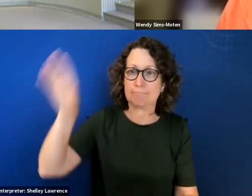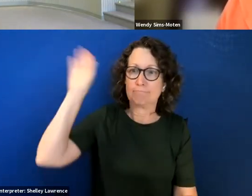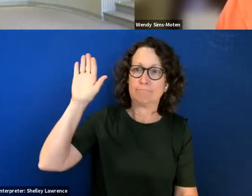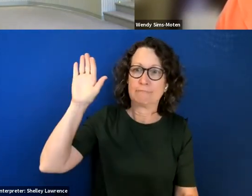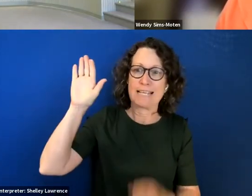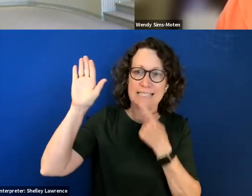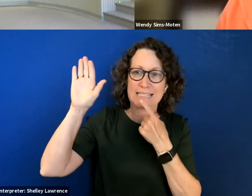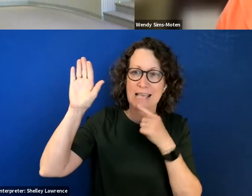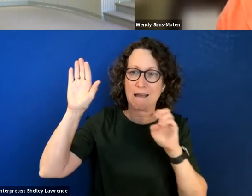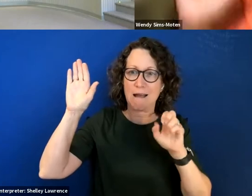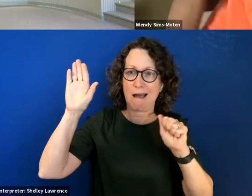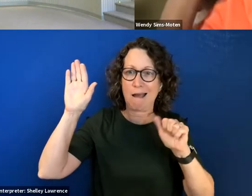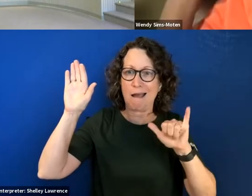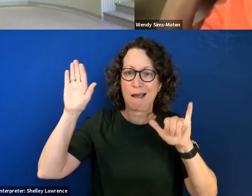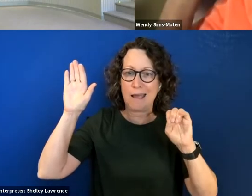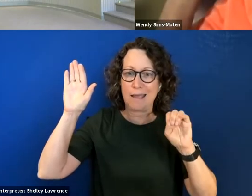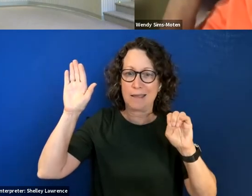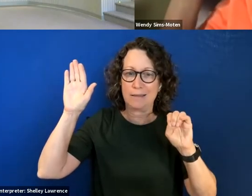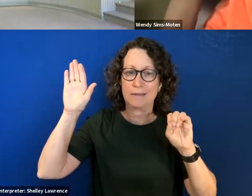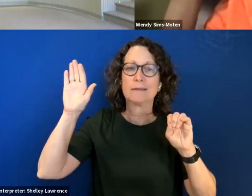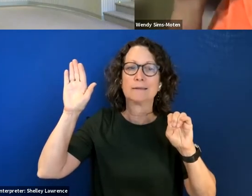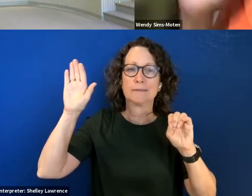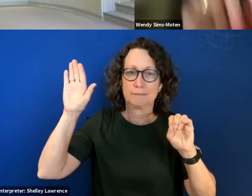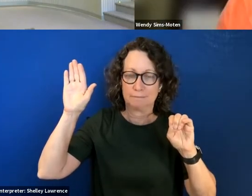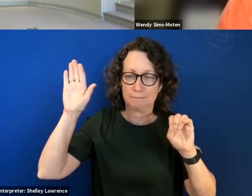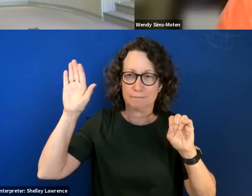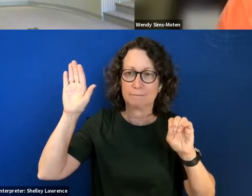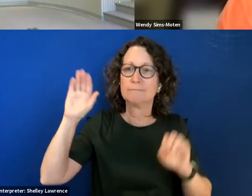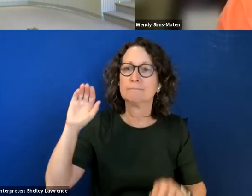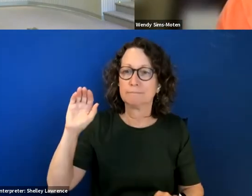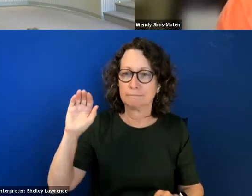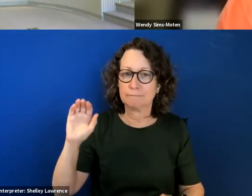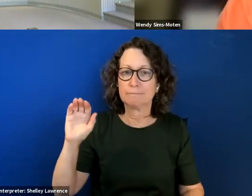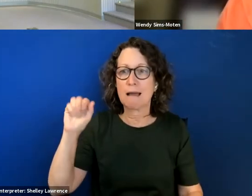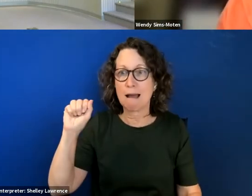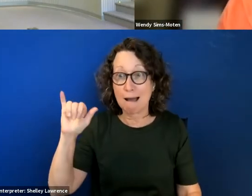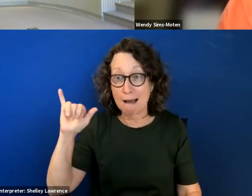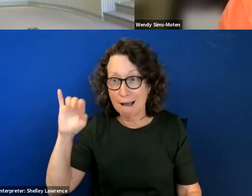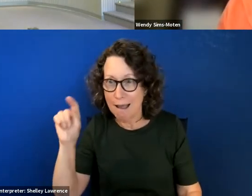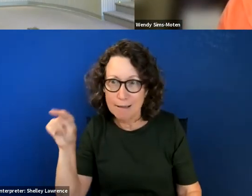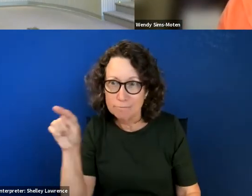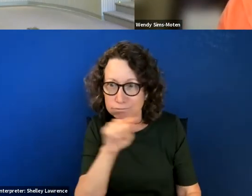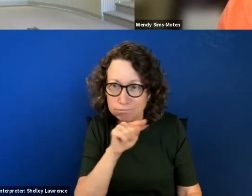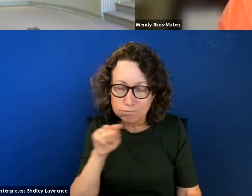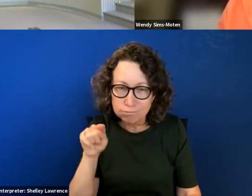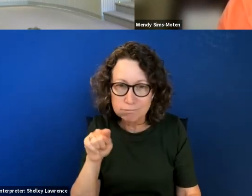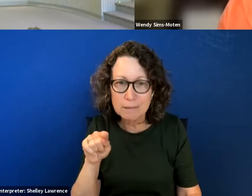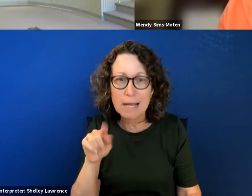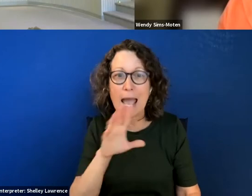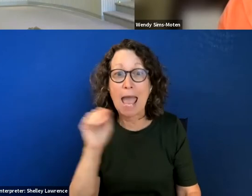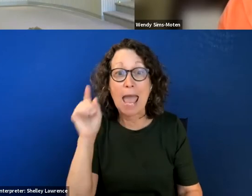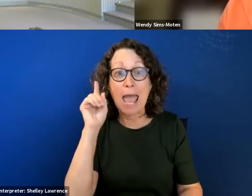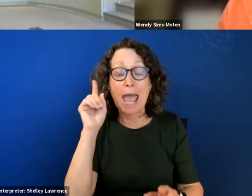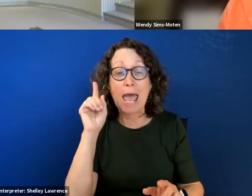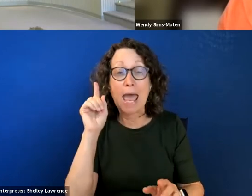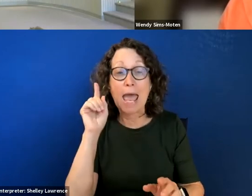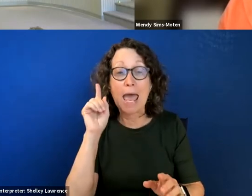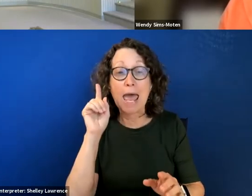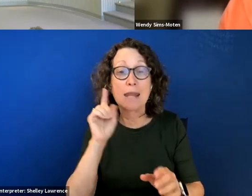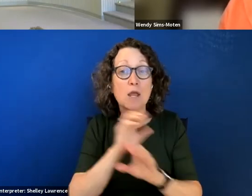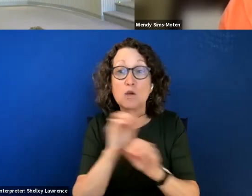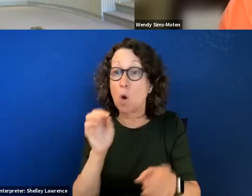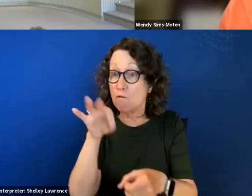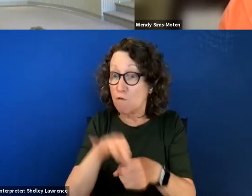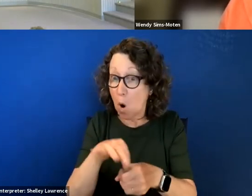and saying aye. Aye. Aye. Aye. Aye. And all